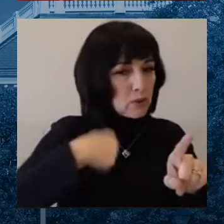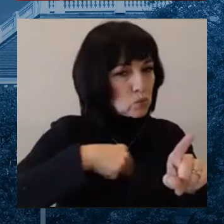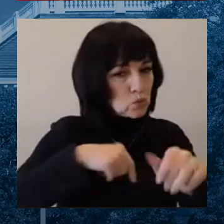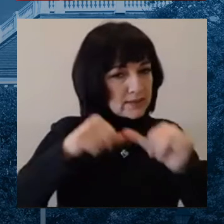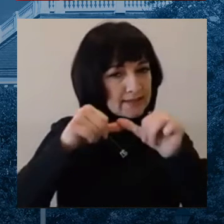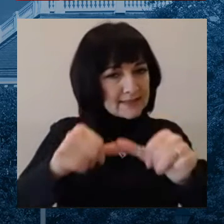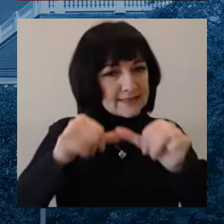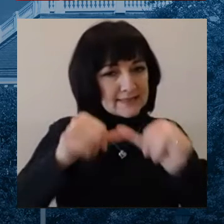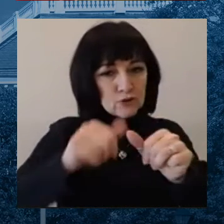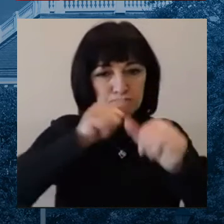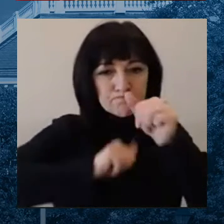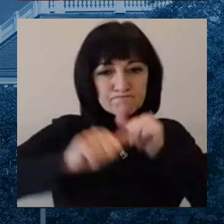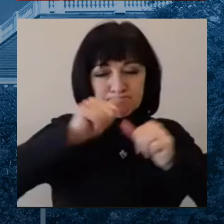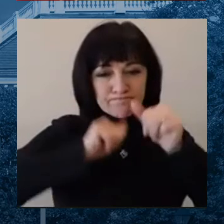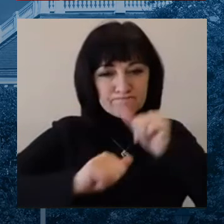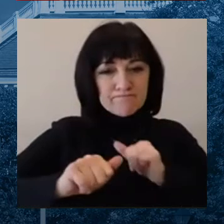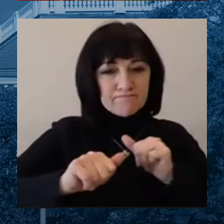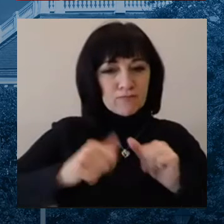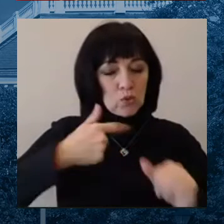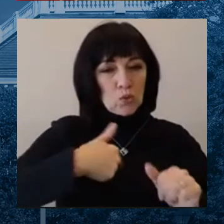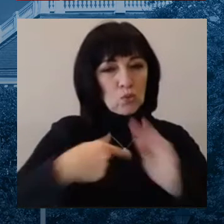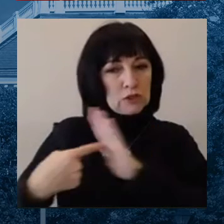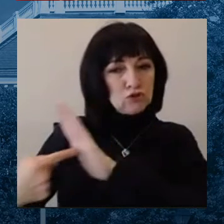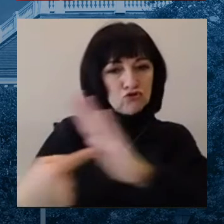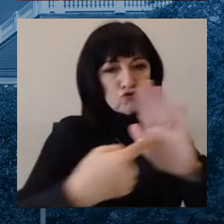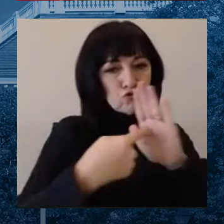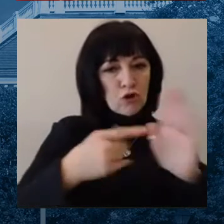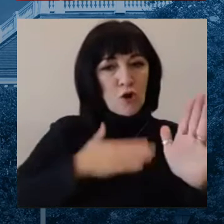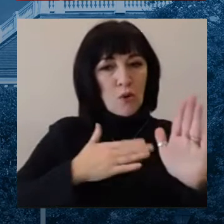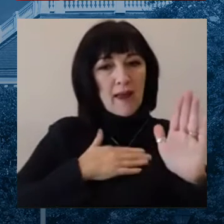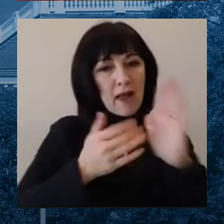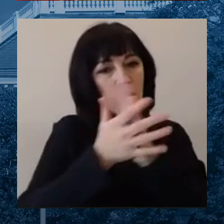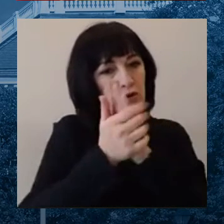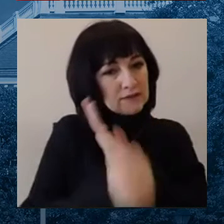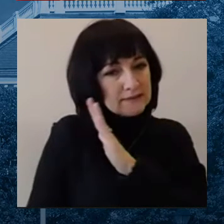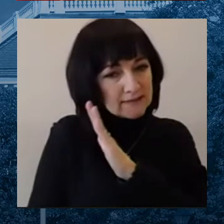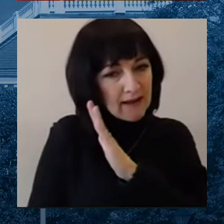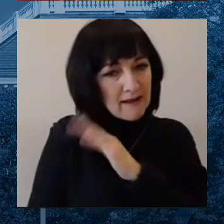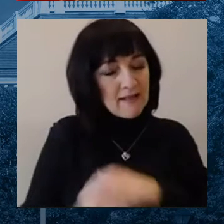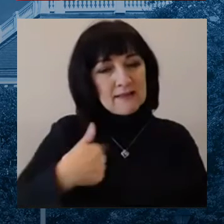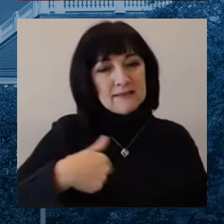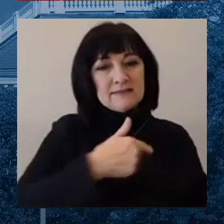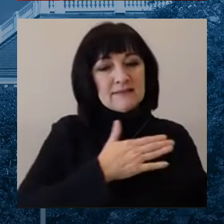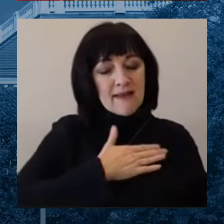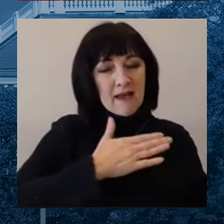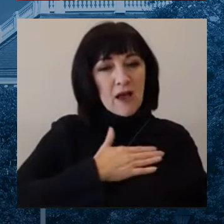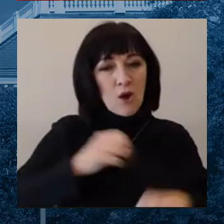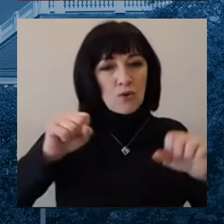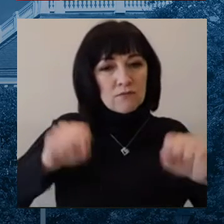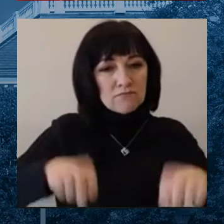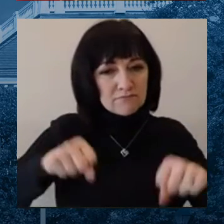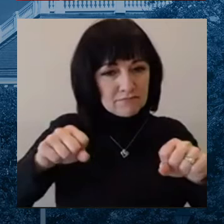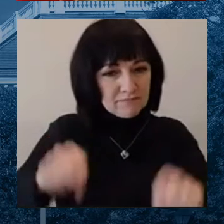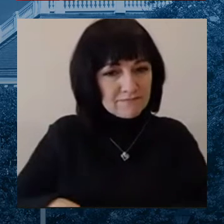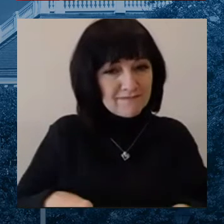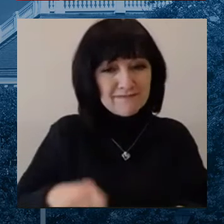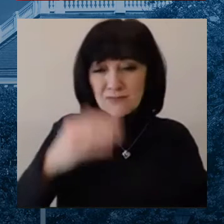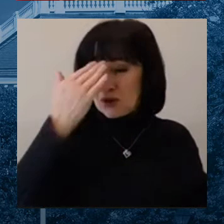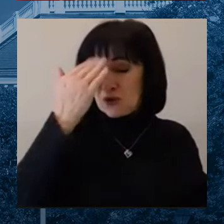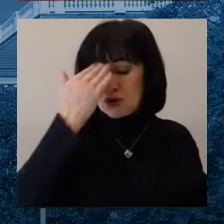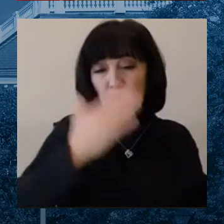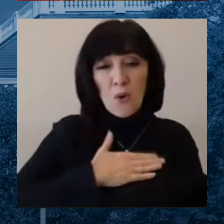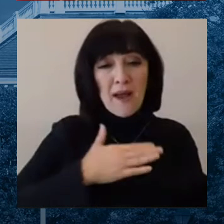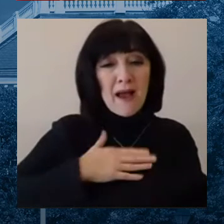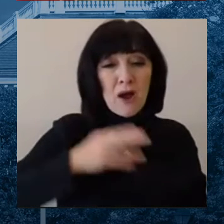share our talents with the world. We are carried on the shoulders of legends such as Martin Luther King